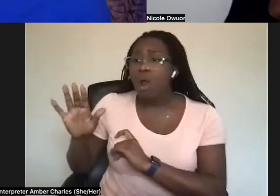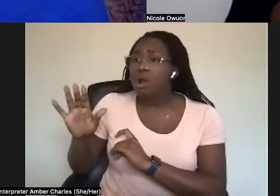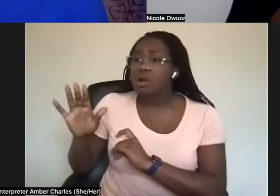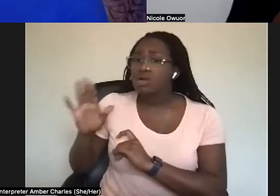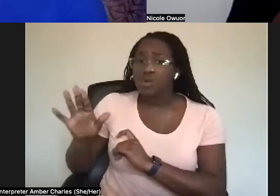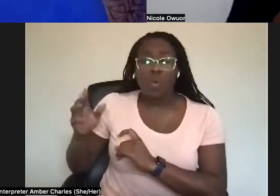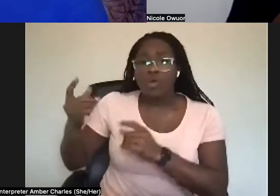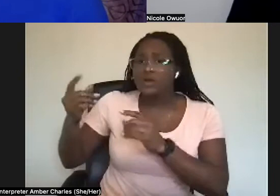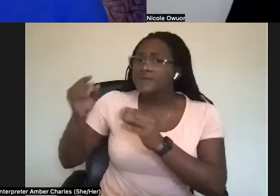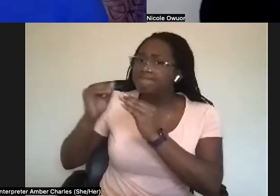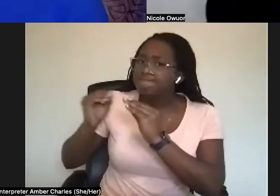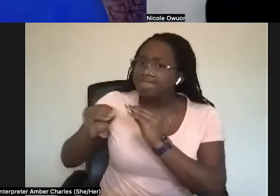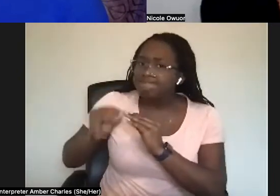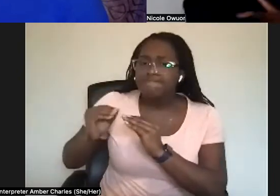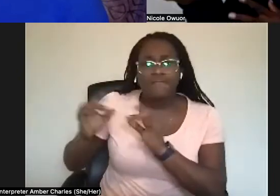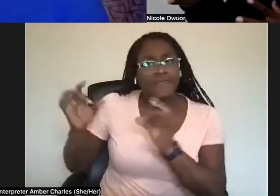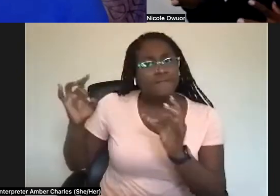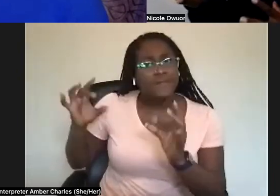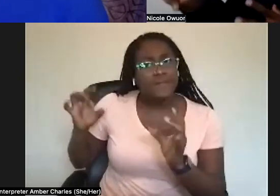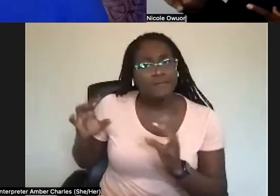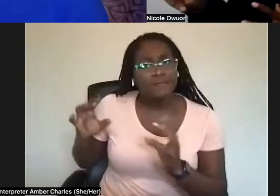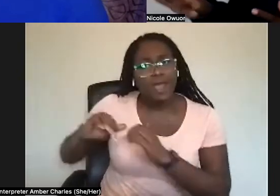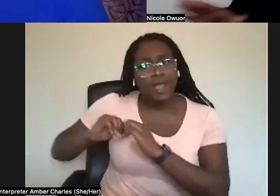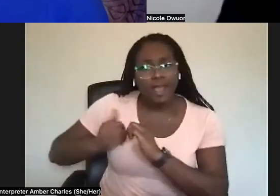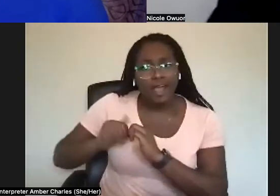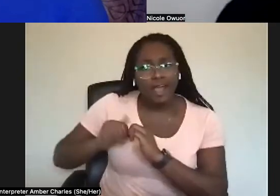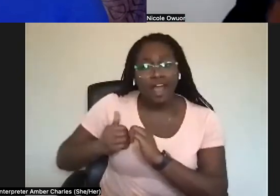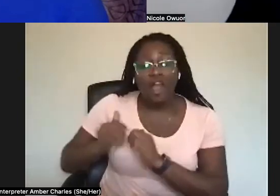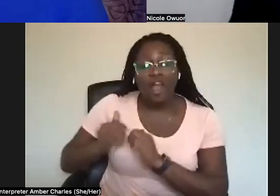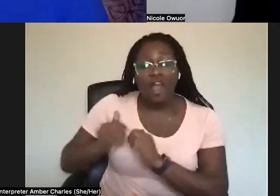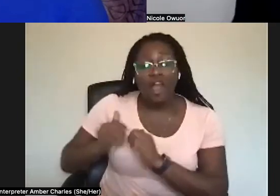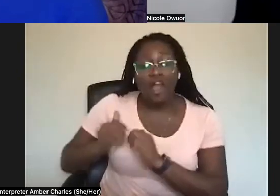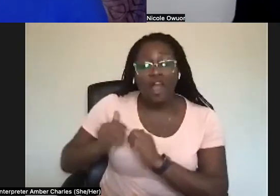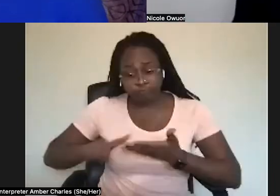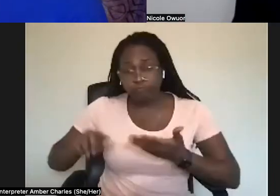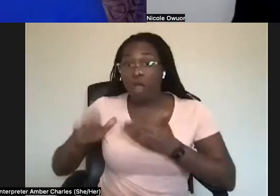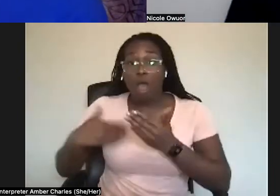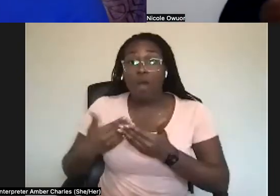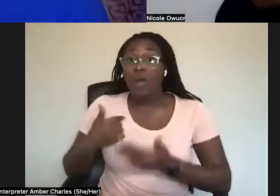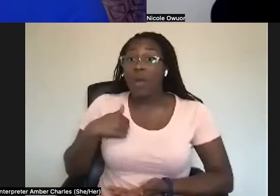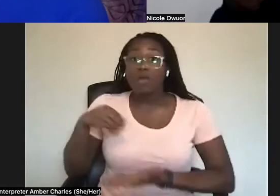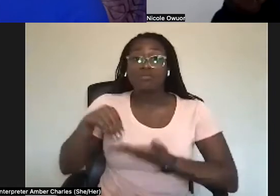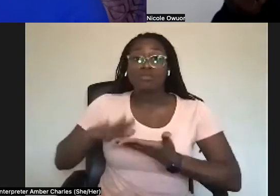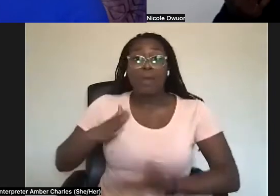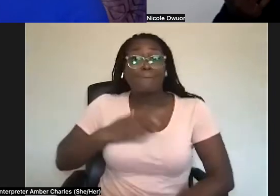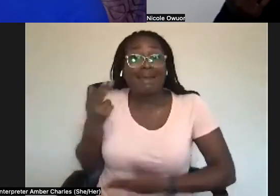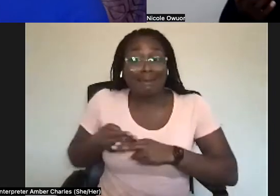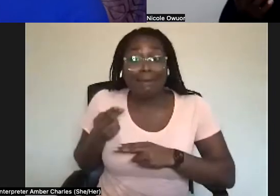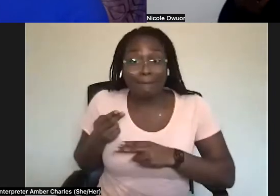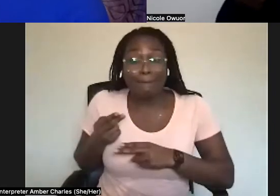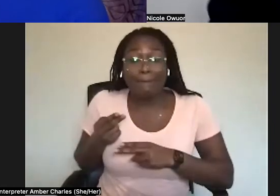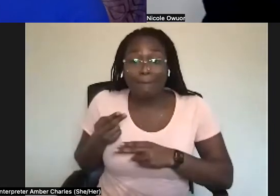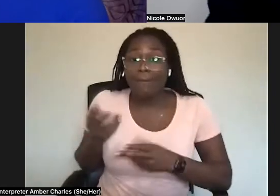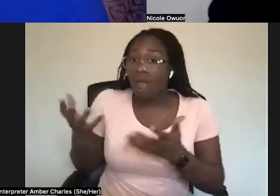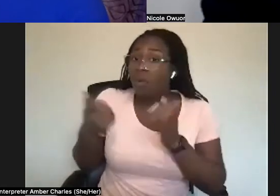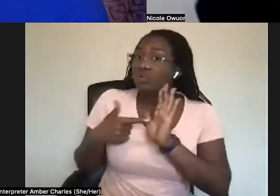corrective feedback. I will anonymize all of it and I will put my name on it. And I want to show you